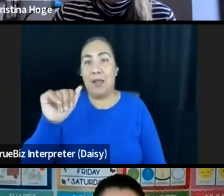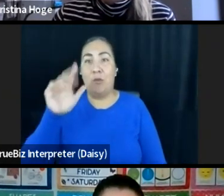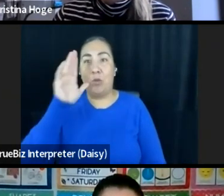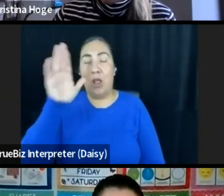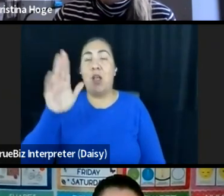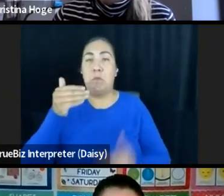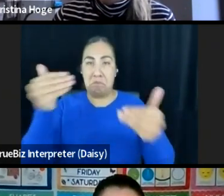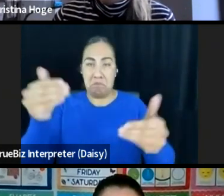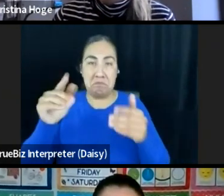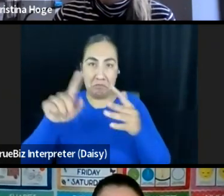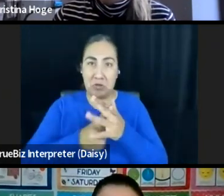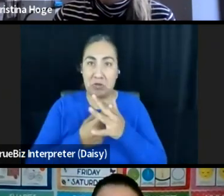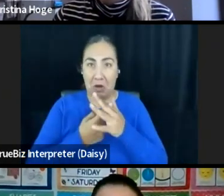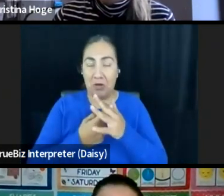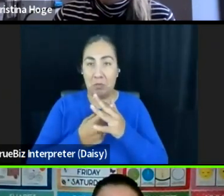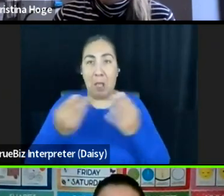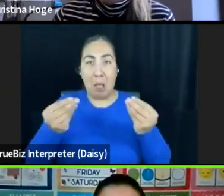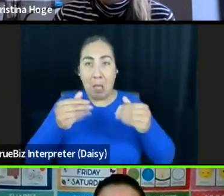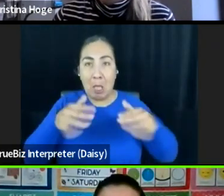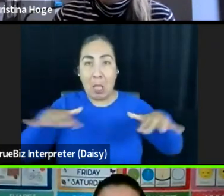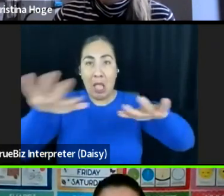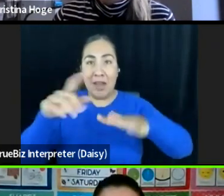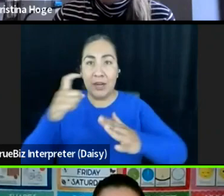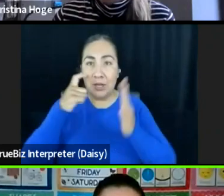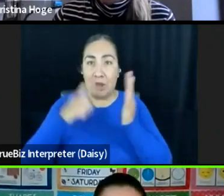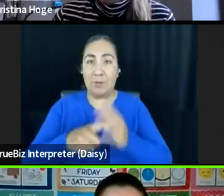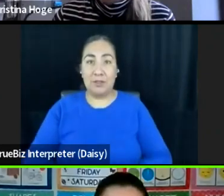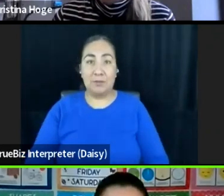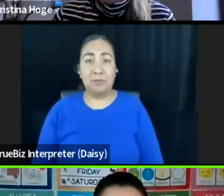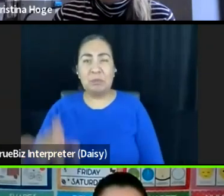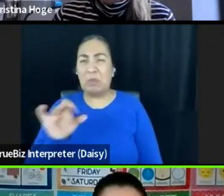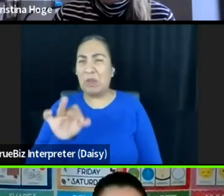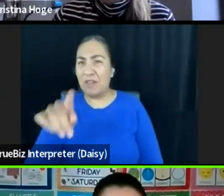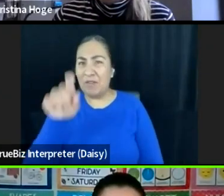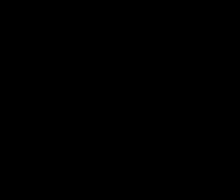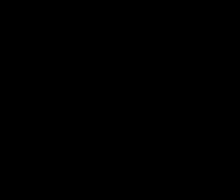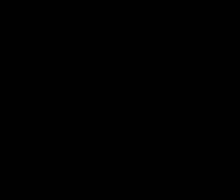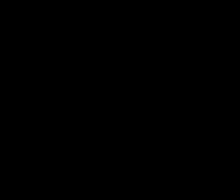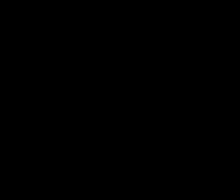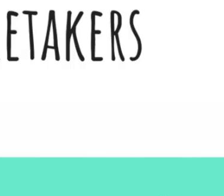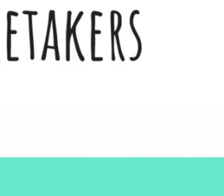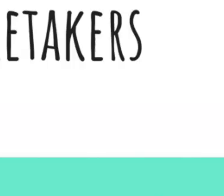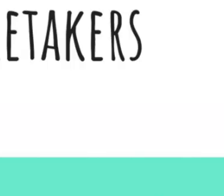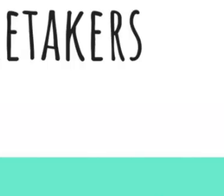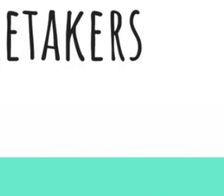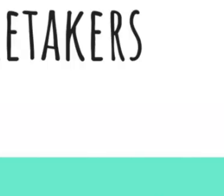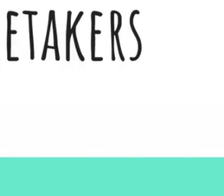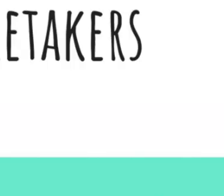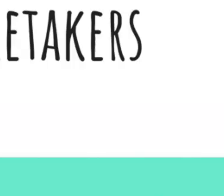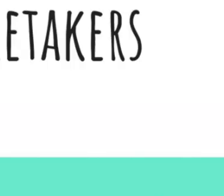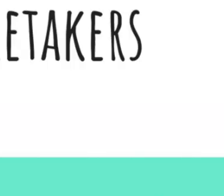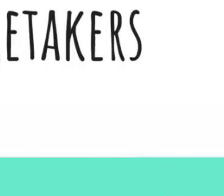acknowledgement. And Rachel, if you are able, if you wouldn't mind dropping it into the chat. Absolutely.